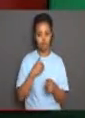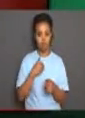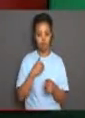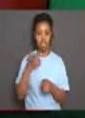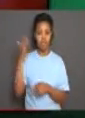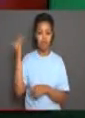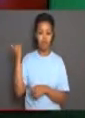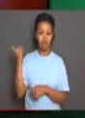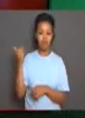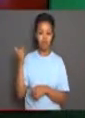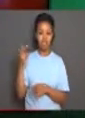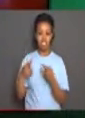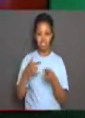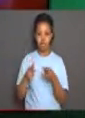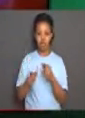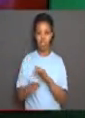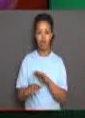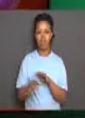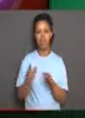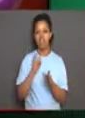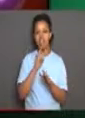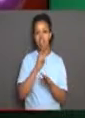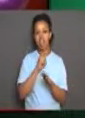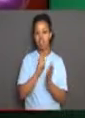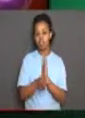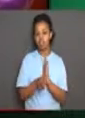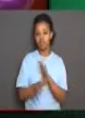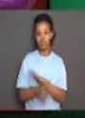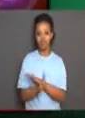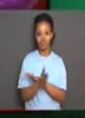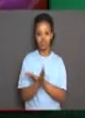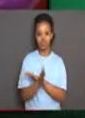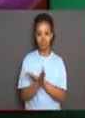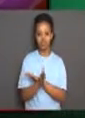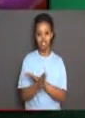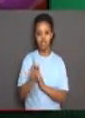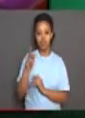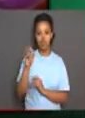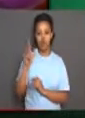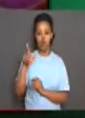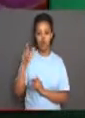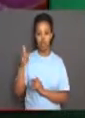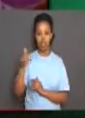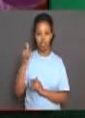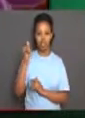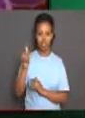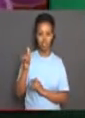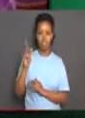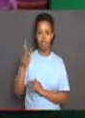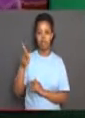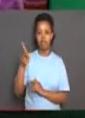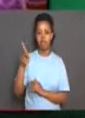like primitive fish have only one polypeptide, whereas most animals